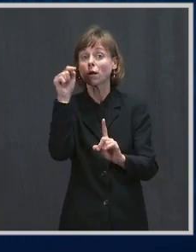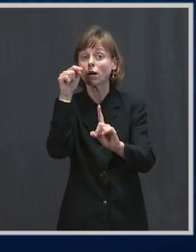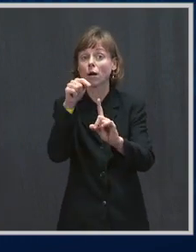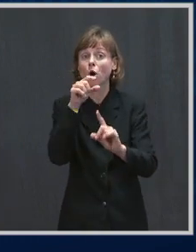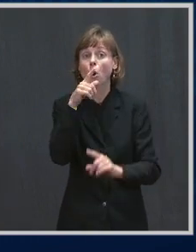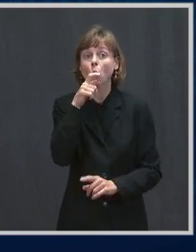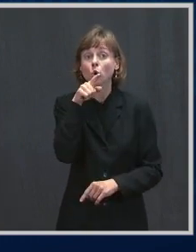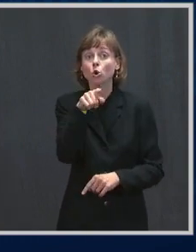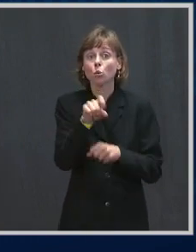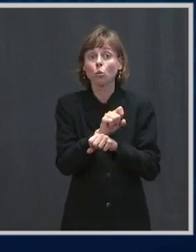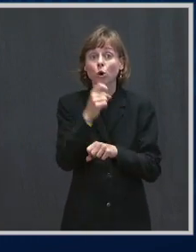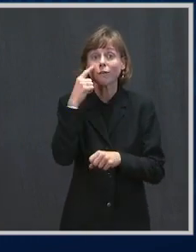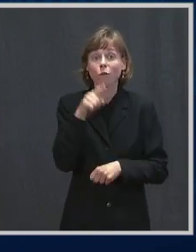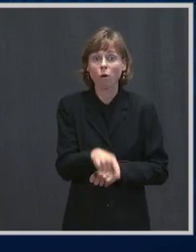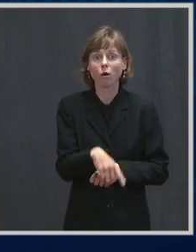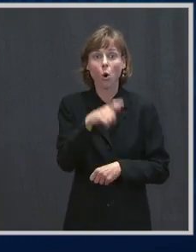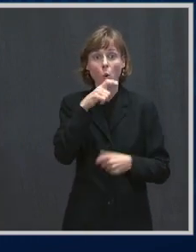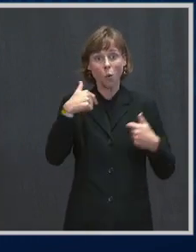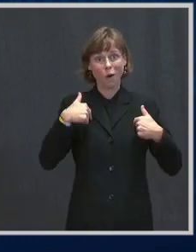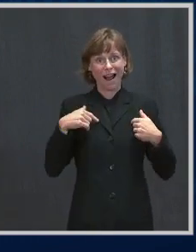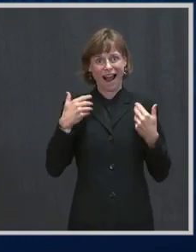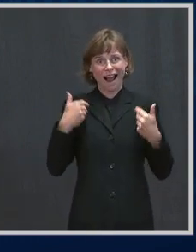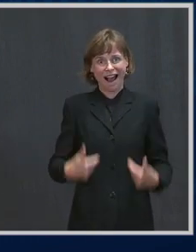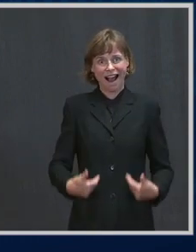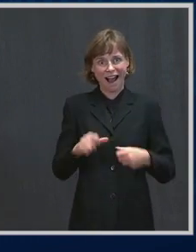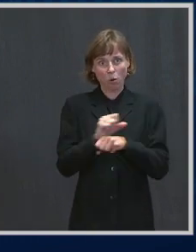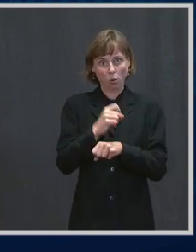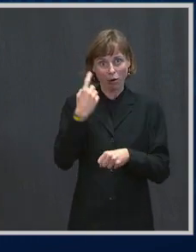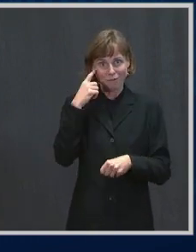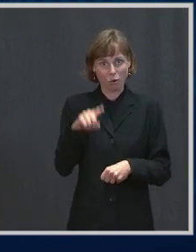I work for, who we work for.